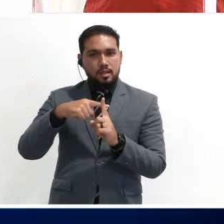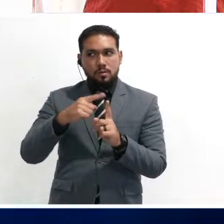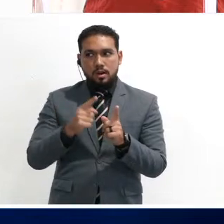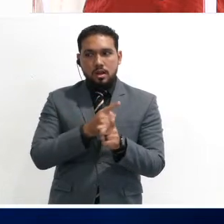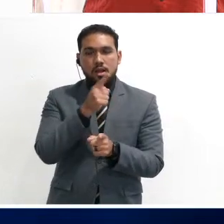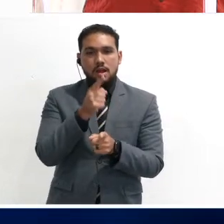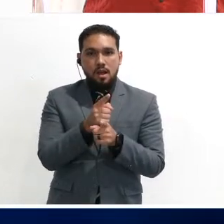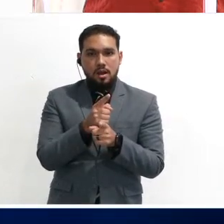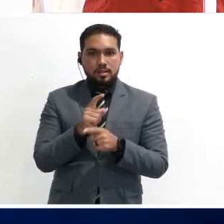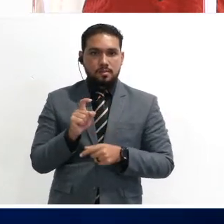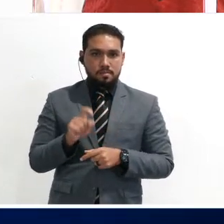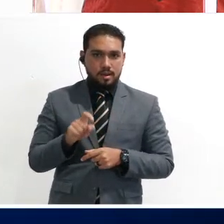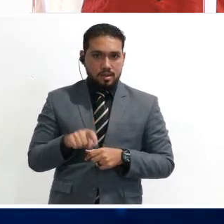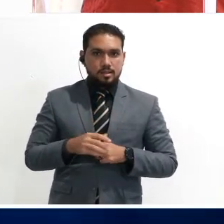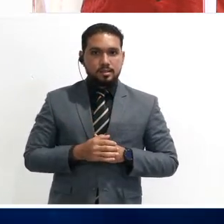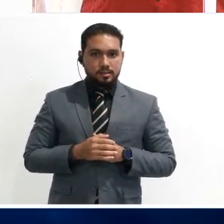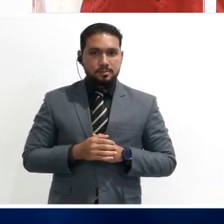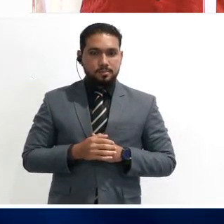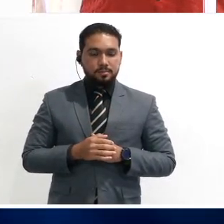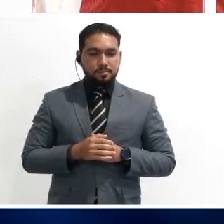Skip this one.